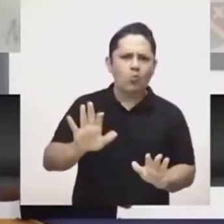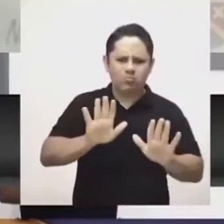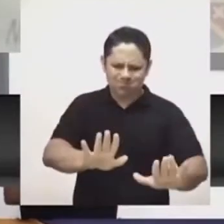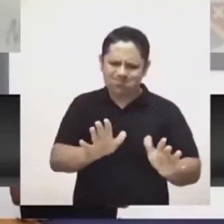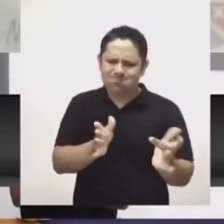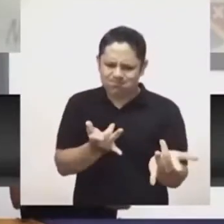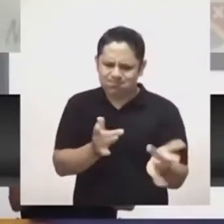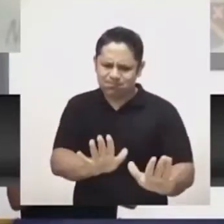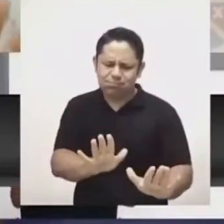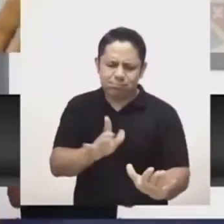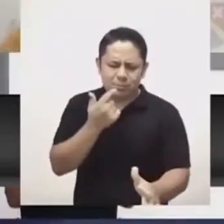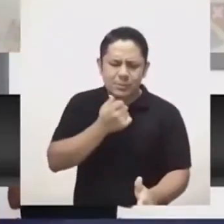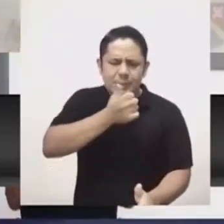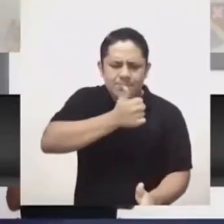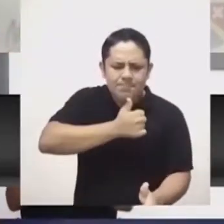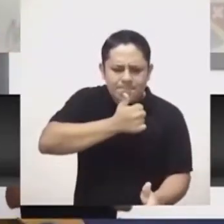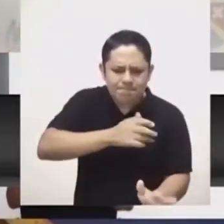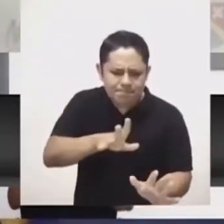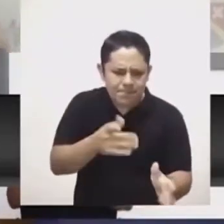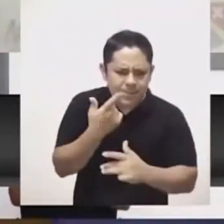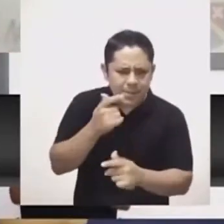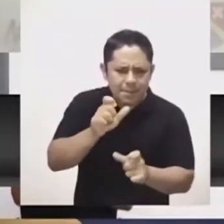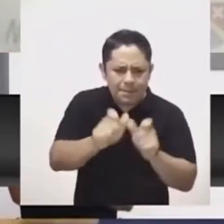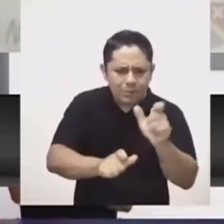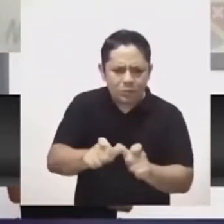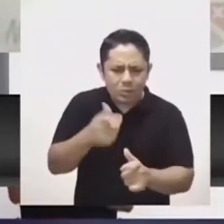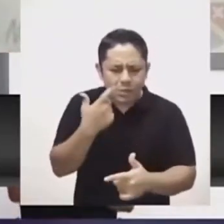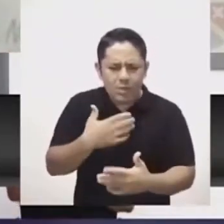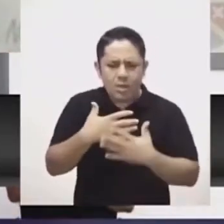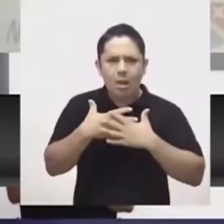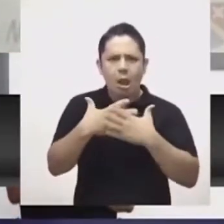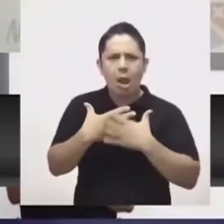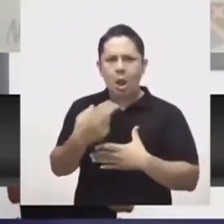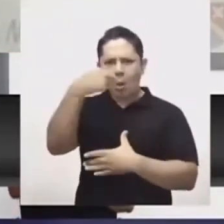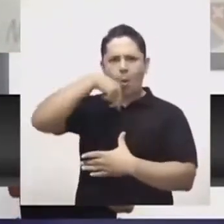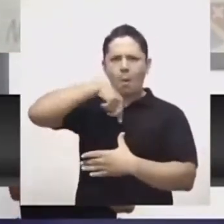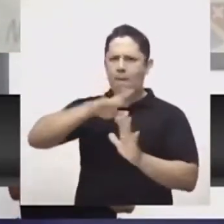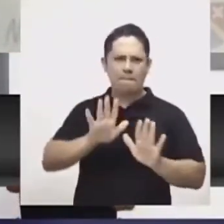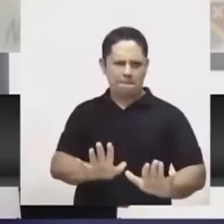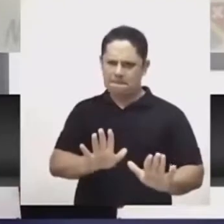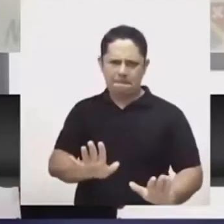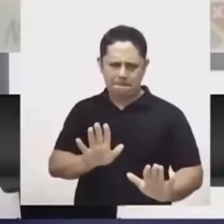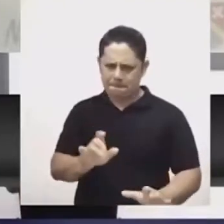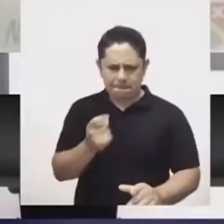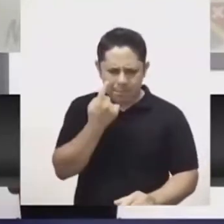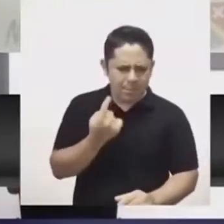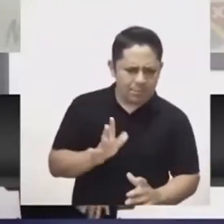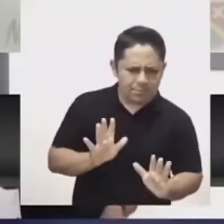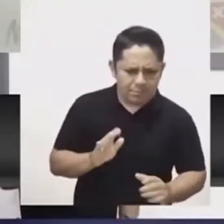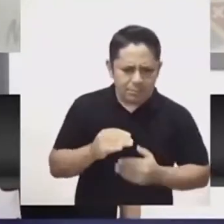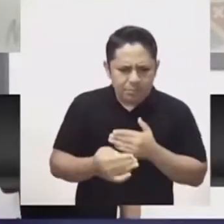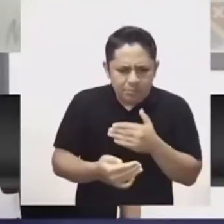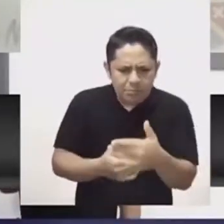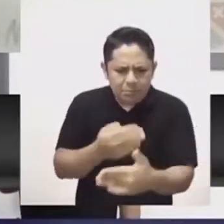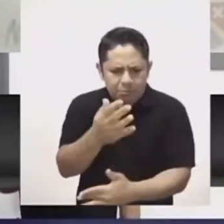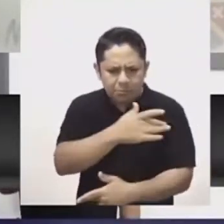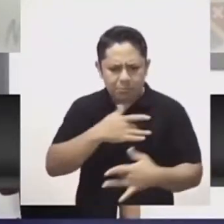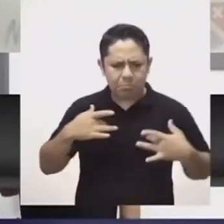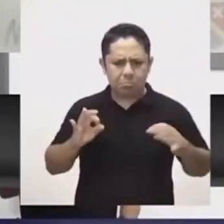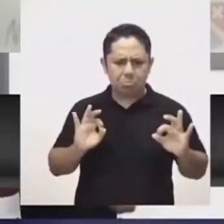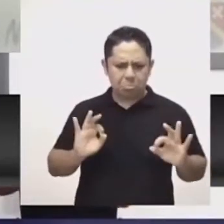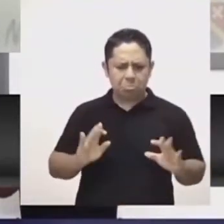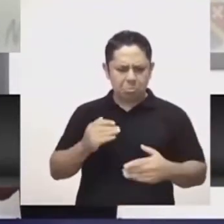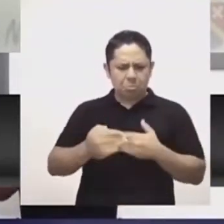care unit and avoid using mechanical ventilation. Then once it is defined, the patient is admitted to the internal medicine,